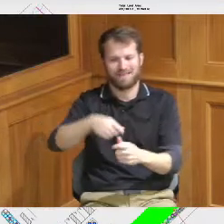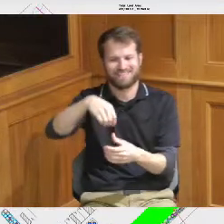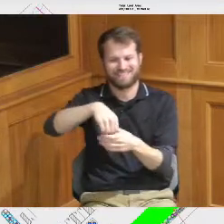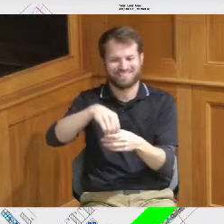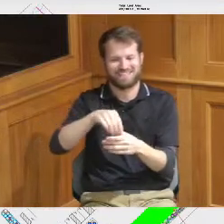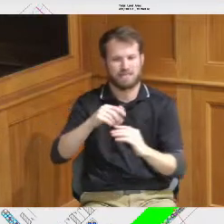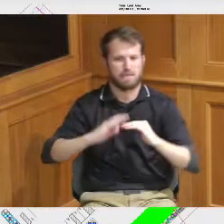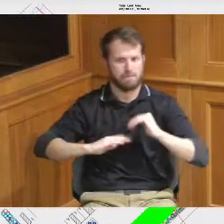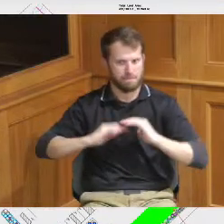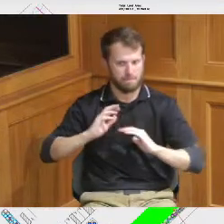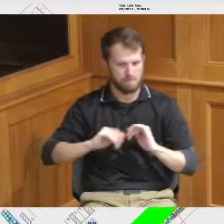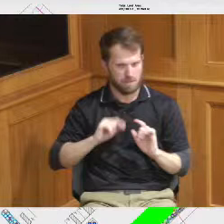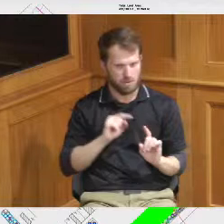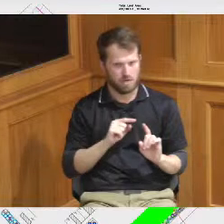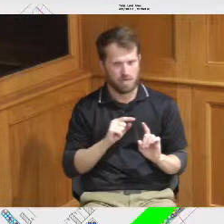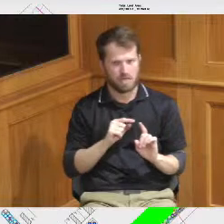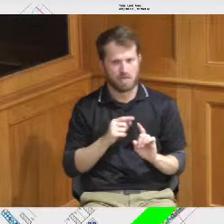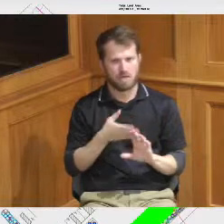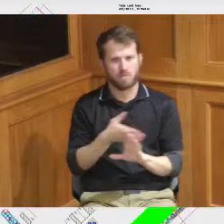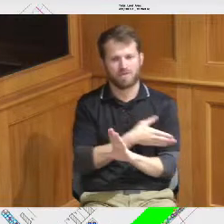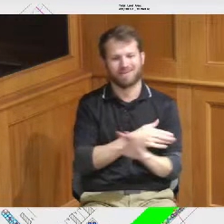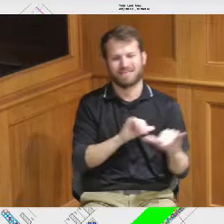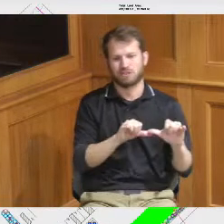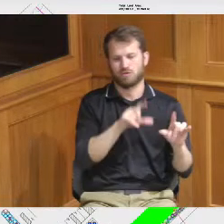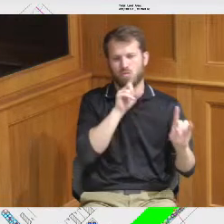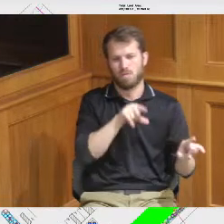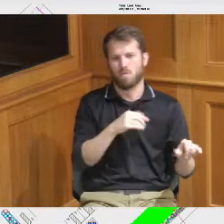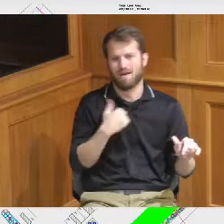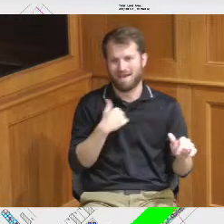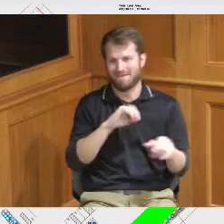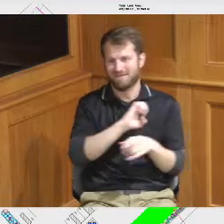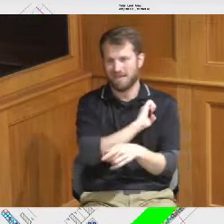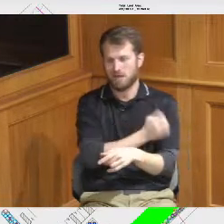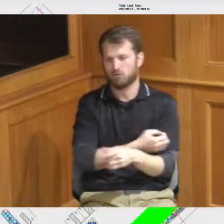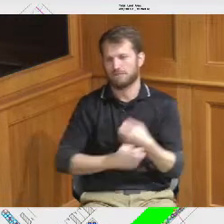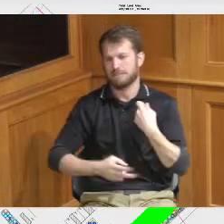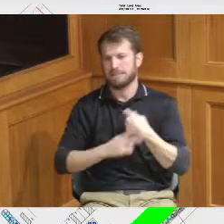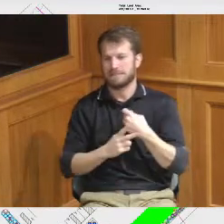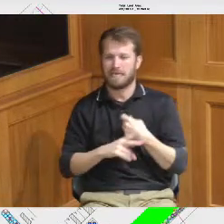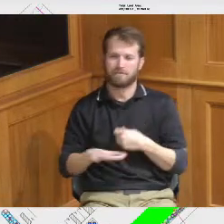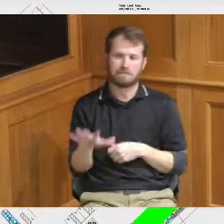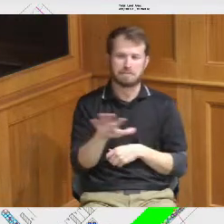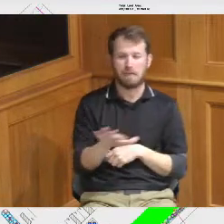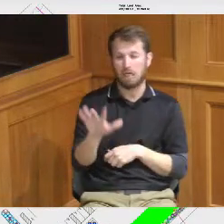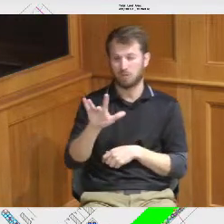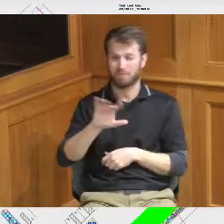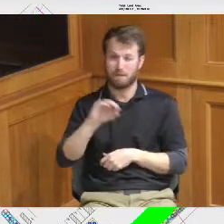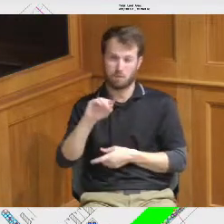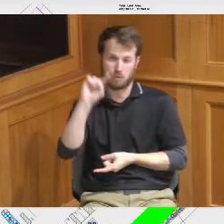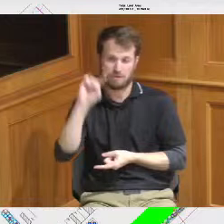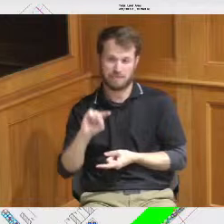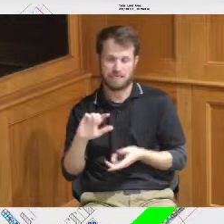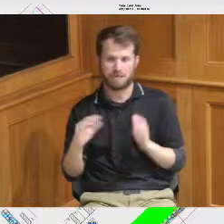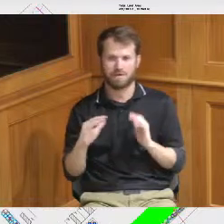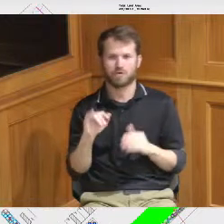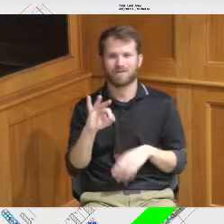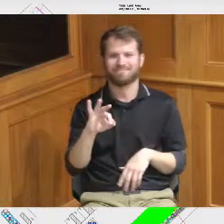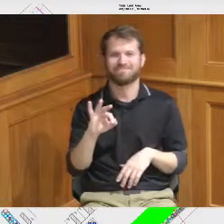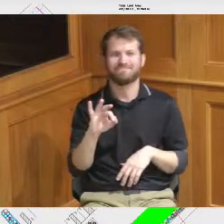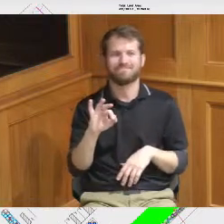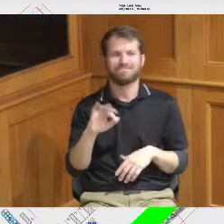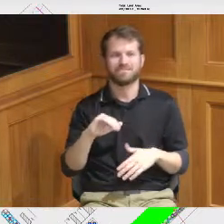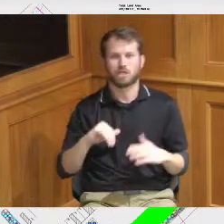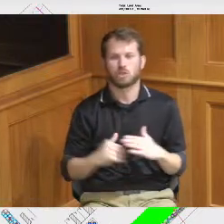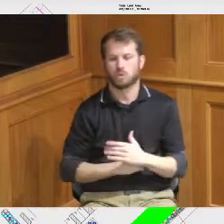building, a preliminary engineering report has our energy savings at about 25% compared to what if you built